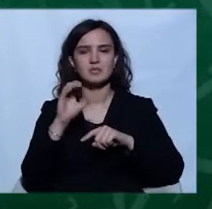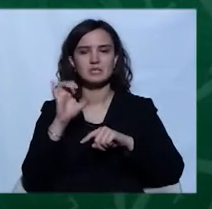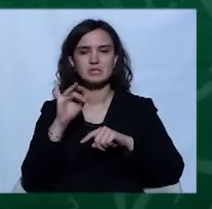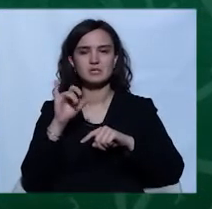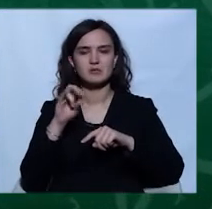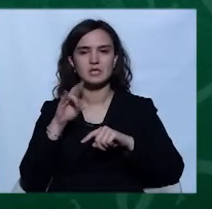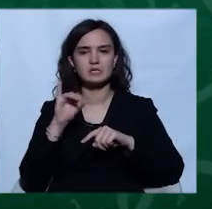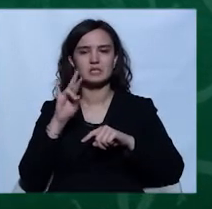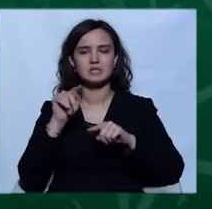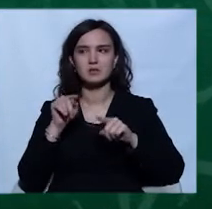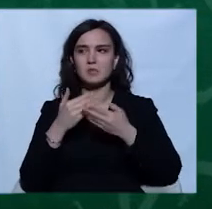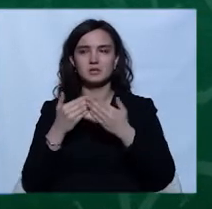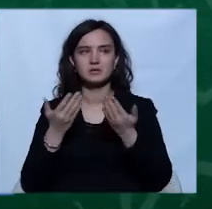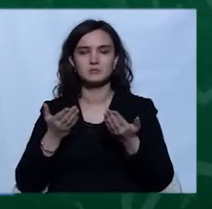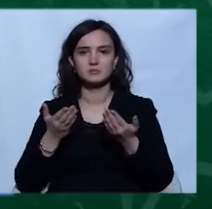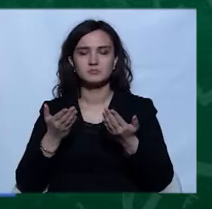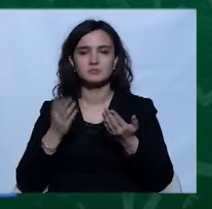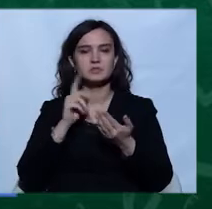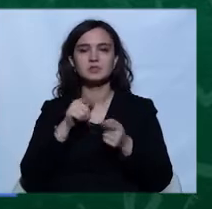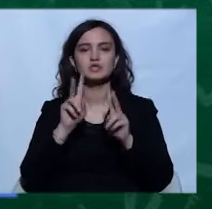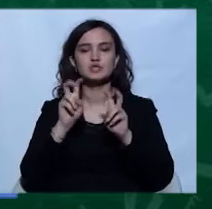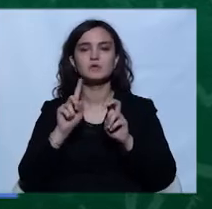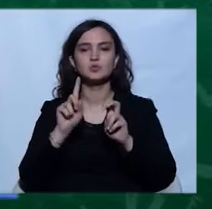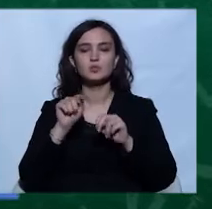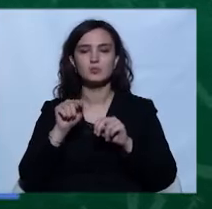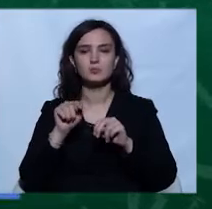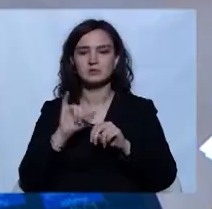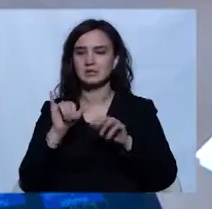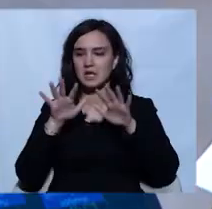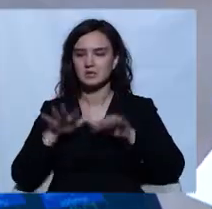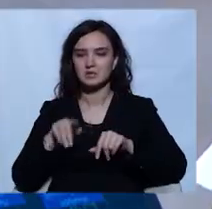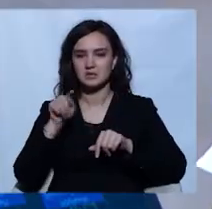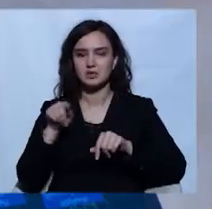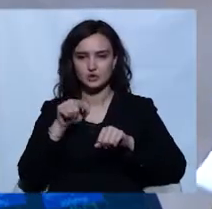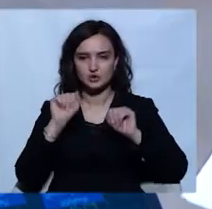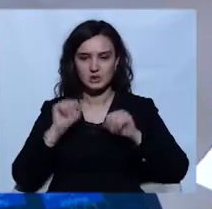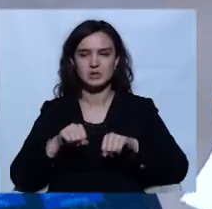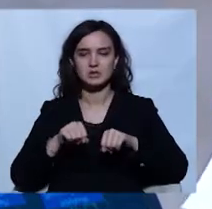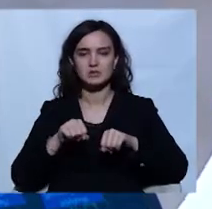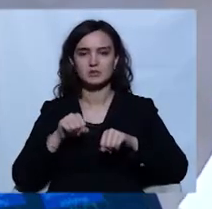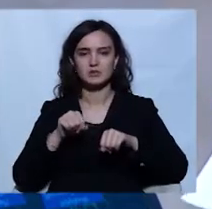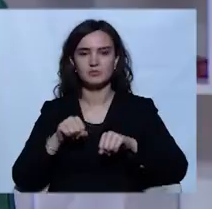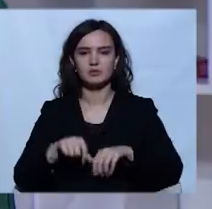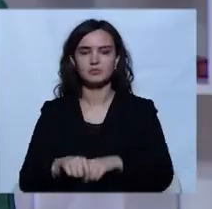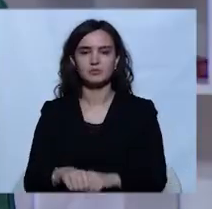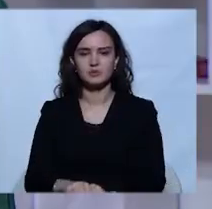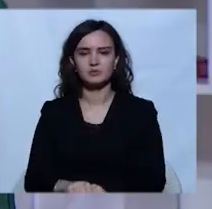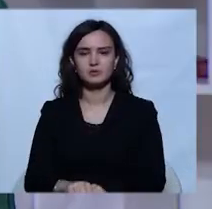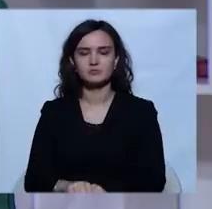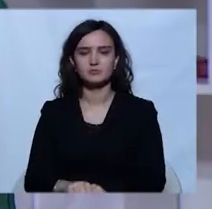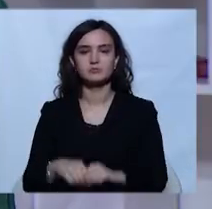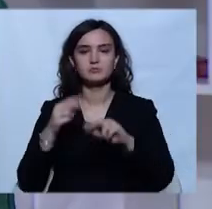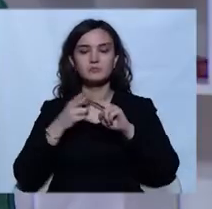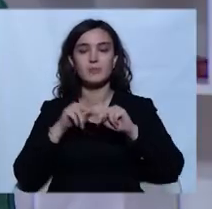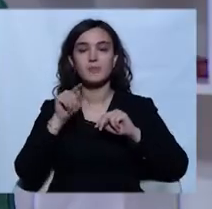don't want to be stranded somewhere. It means being stuck somewhere you can't get out of. Yes. And if you